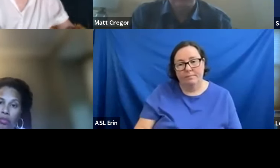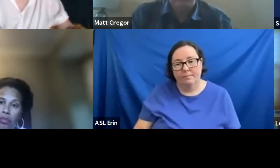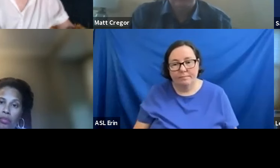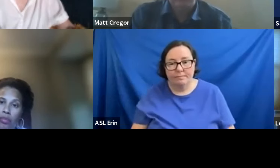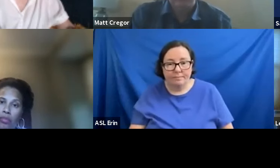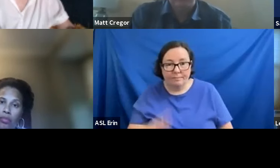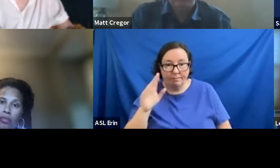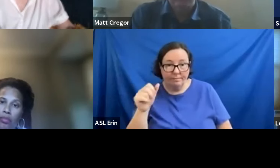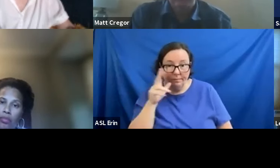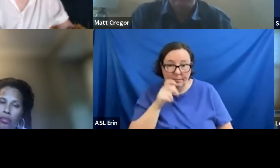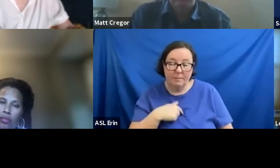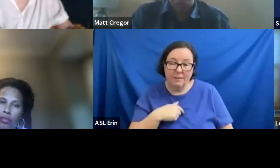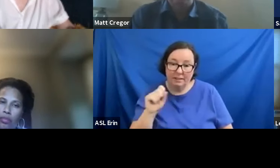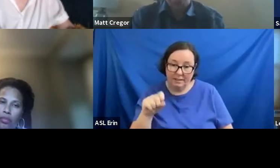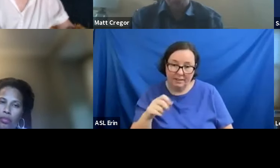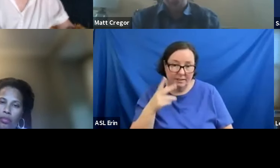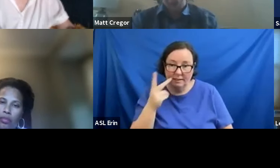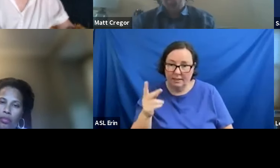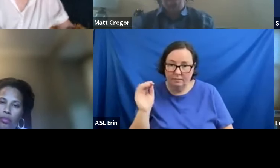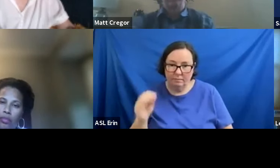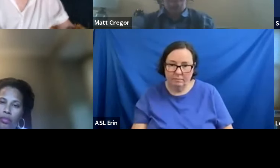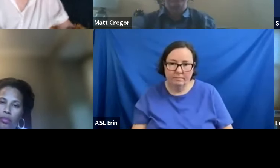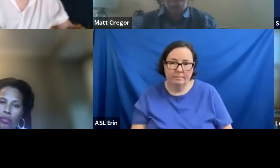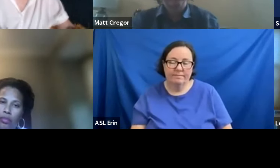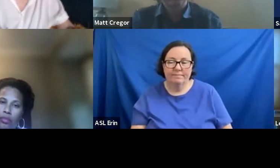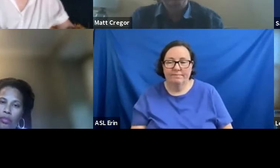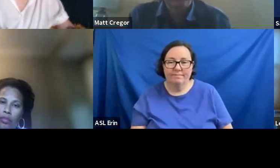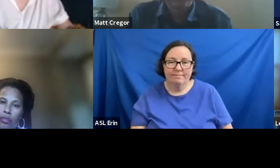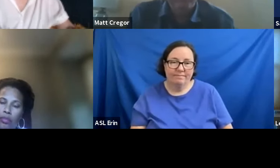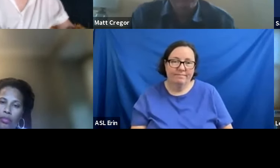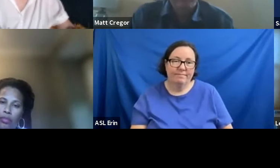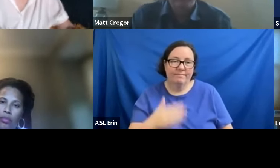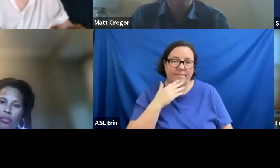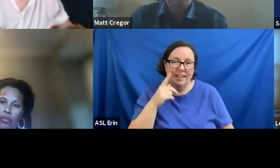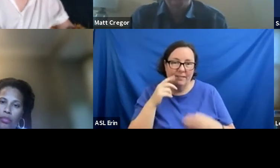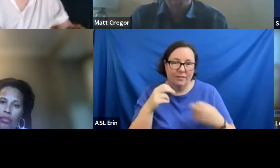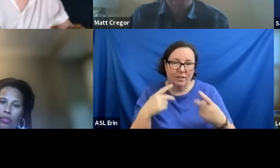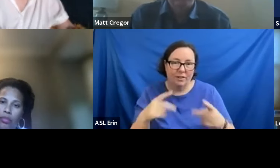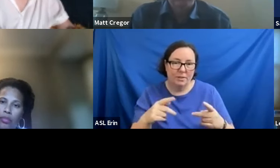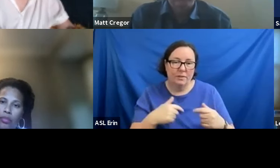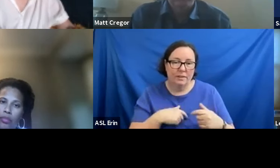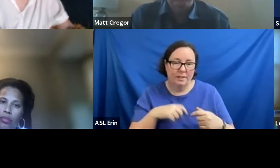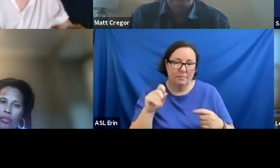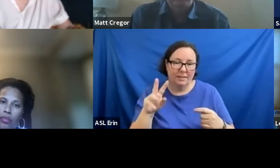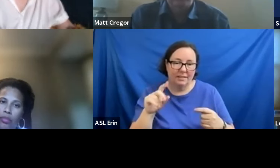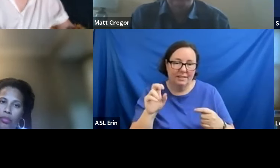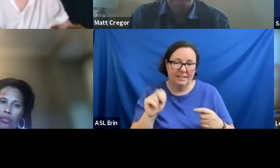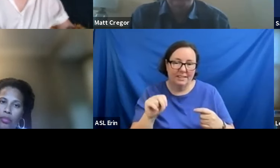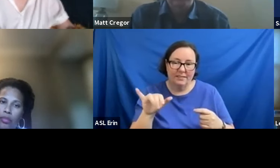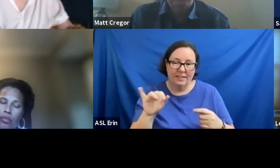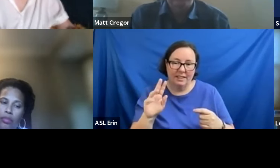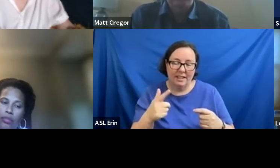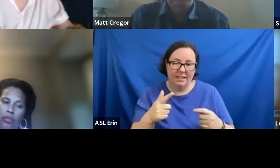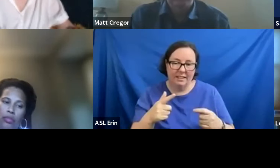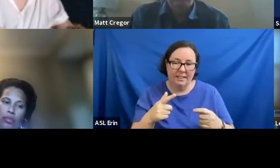Hello, can you hear me? Yes, we can hear you. Thank you. Thank you, Raj, for the opportunity. So I'm Steve Young from